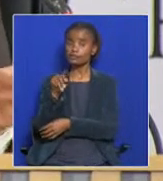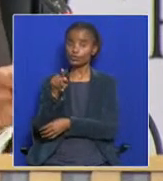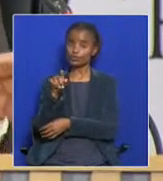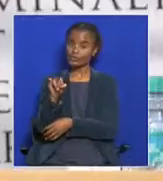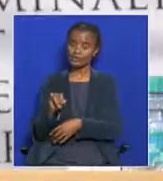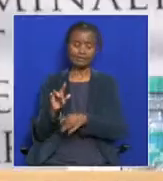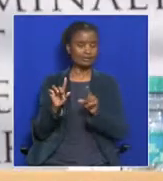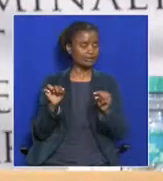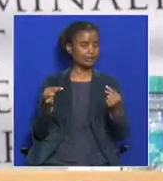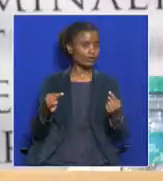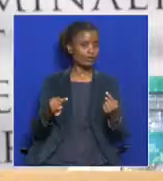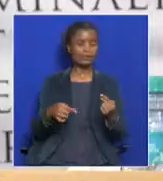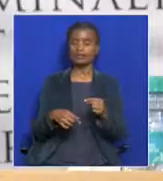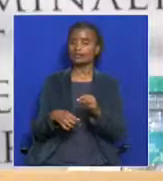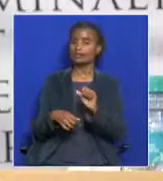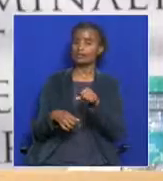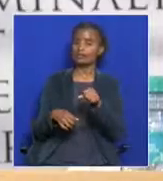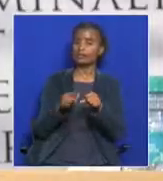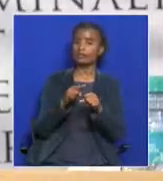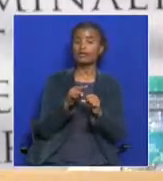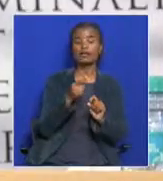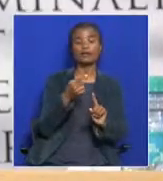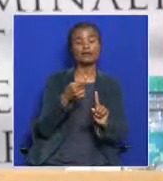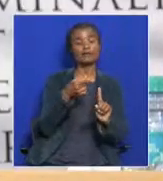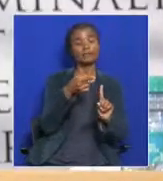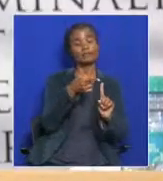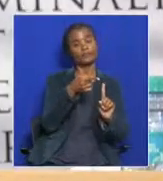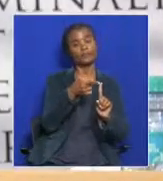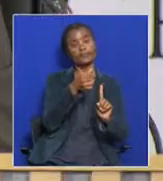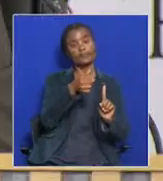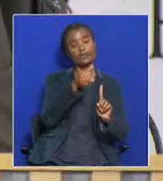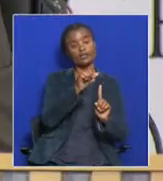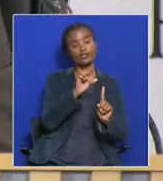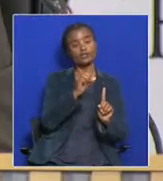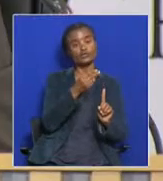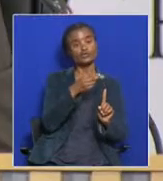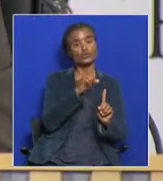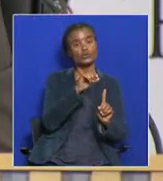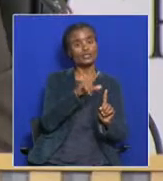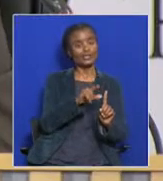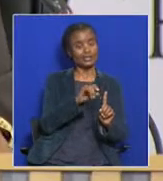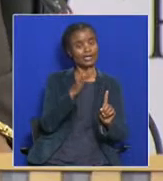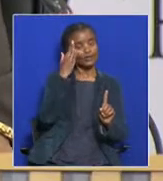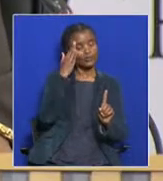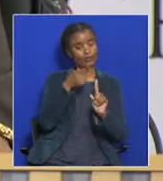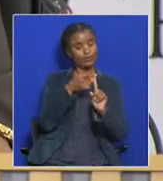Shole from Pretoria. In the Western Cape, I know nobody. So the formalized process is